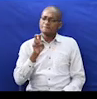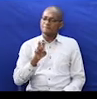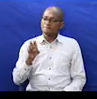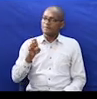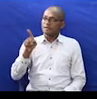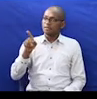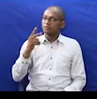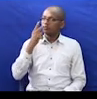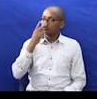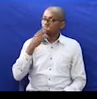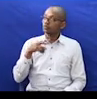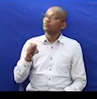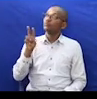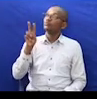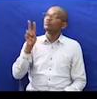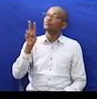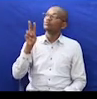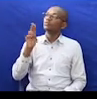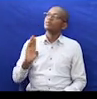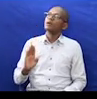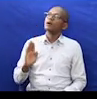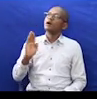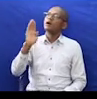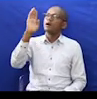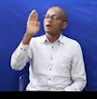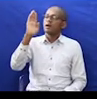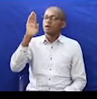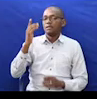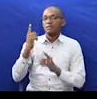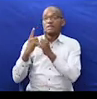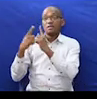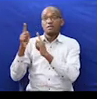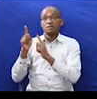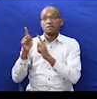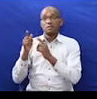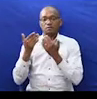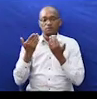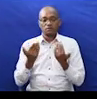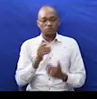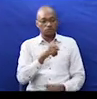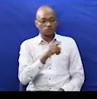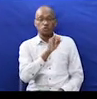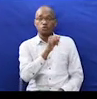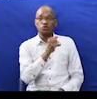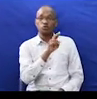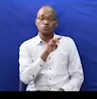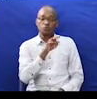tree. So Juma has 3 alternatives to find the height of the trees.